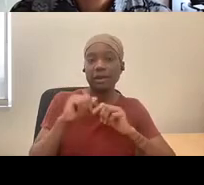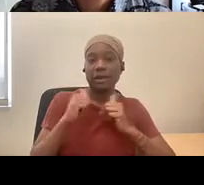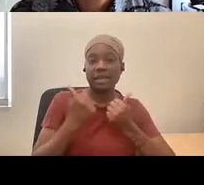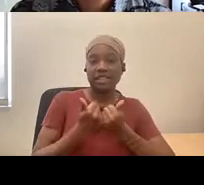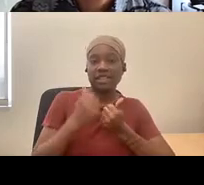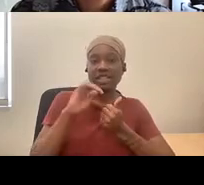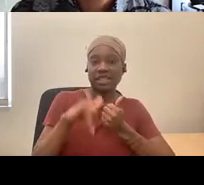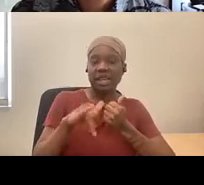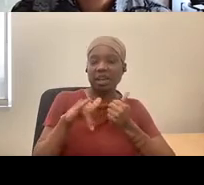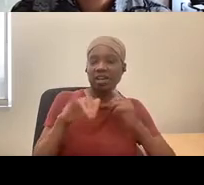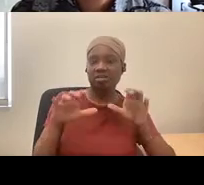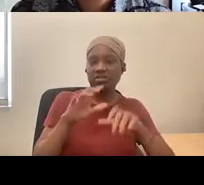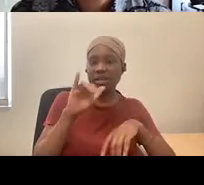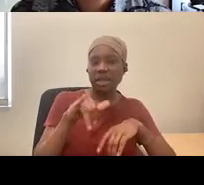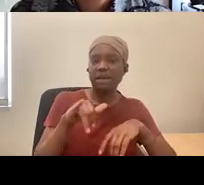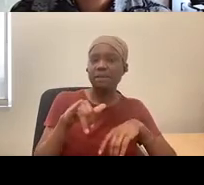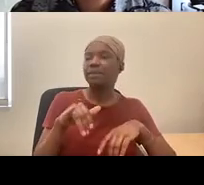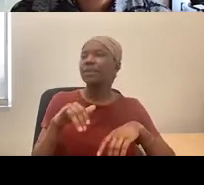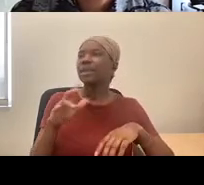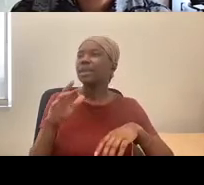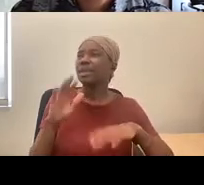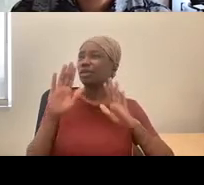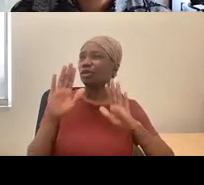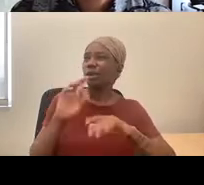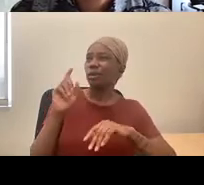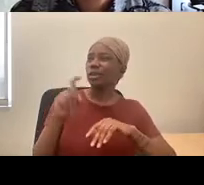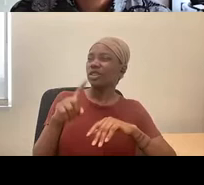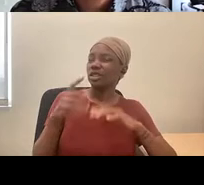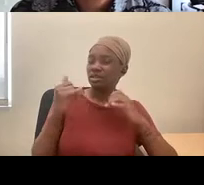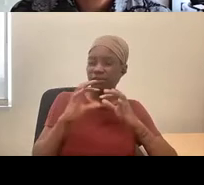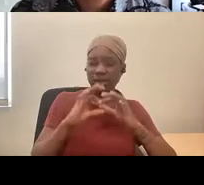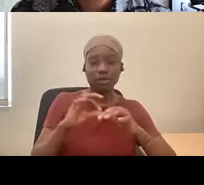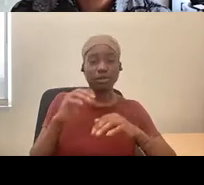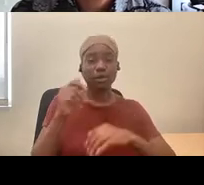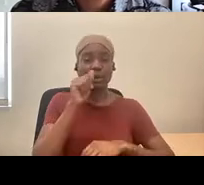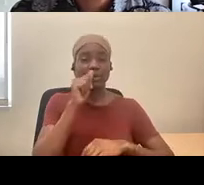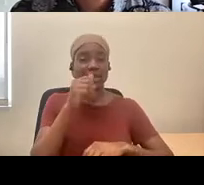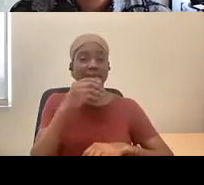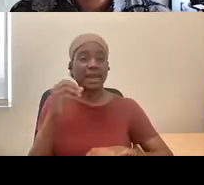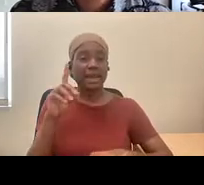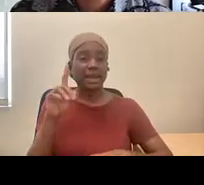It's a great question though, in terms of specific like privacy and data consent stuff. I mean,